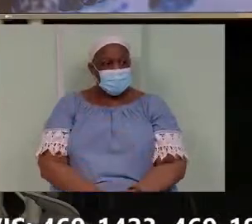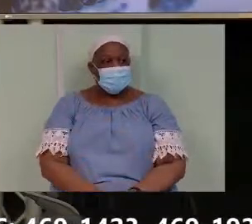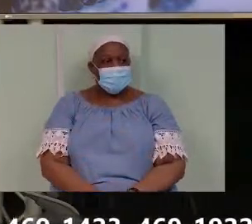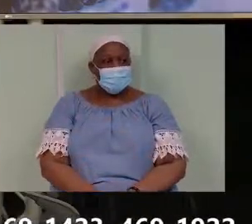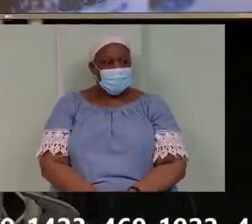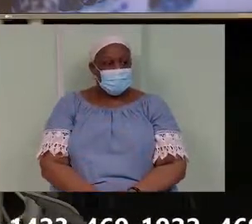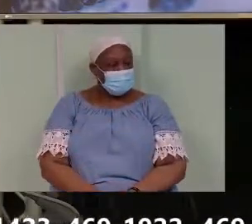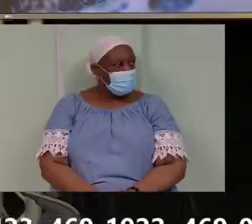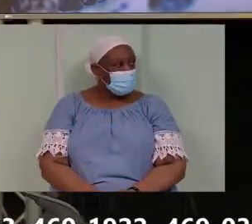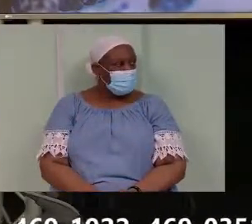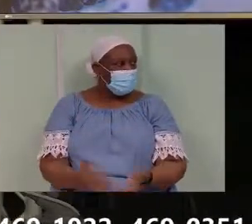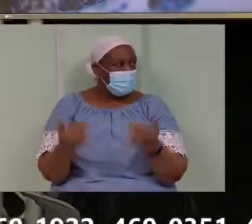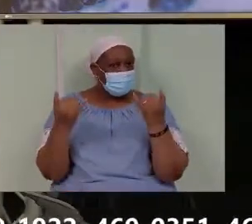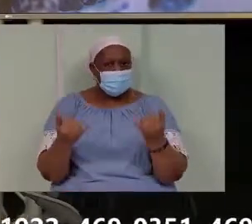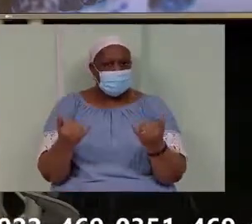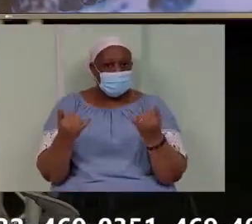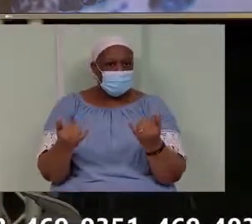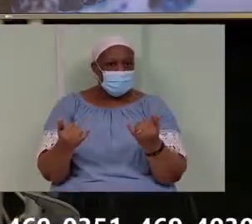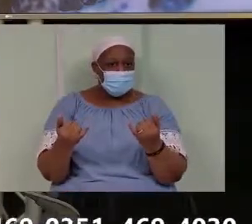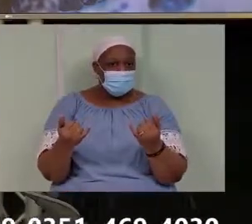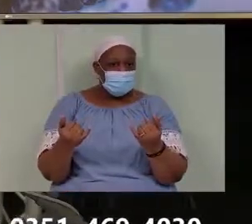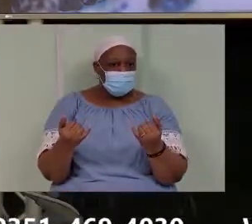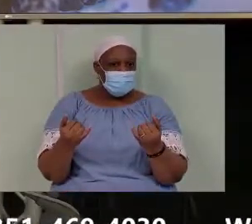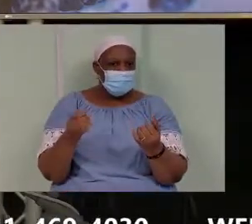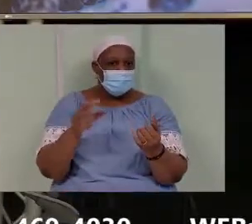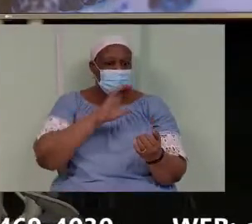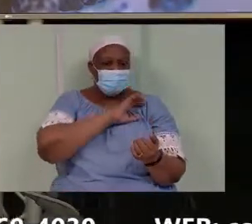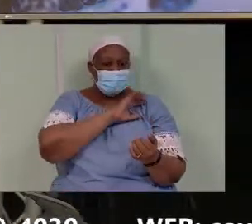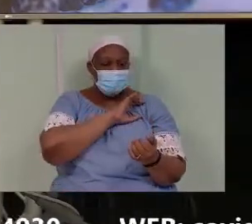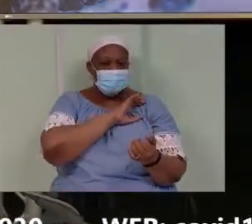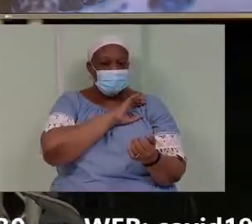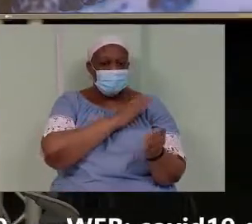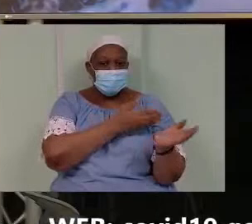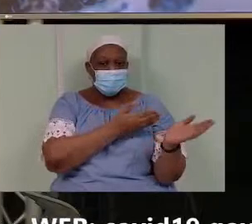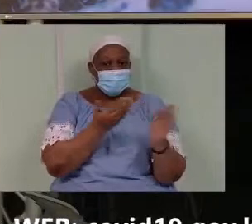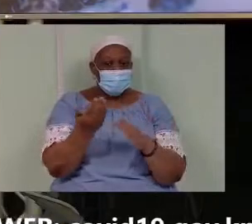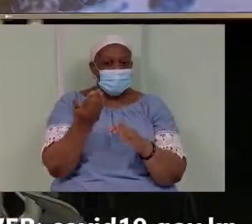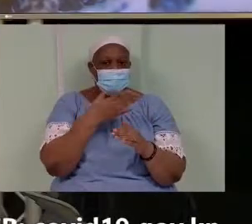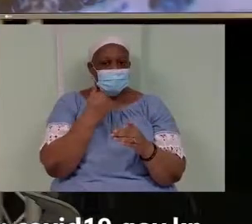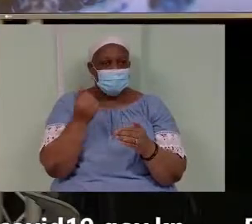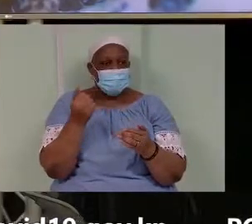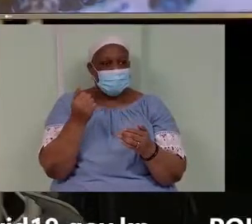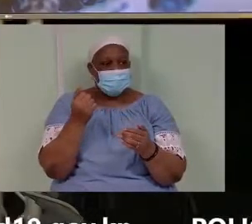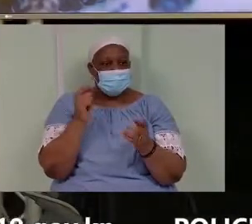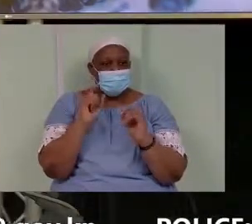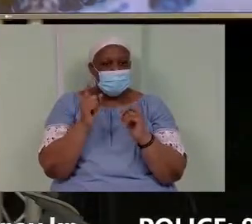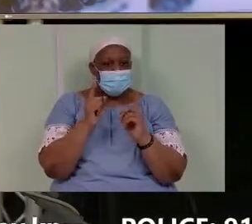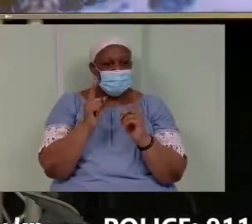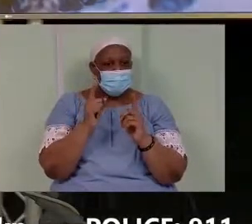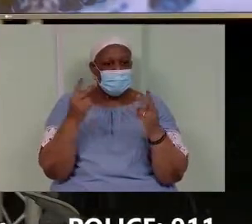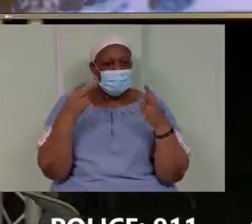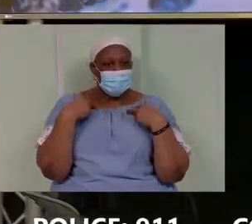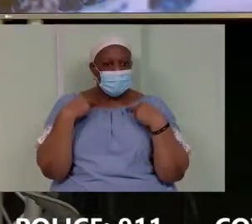Superintendent Cromwell Henry, Divisional Commander for District A, to update us on